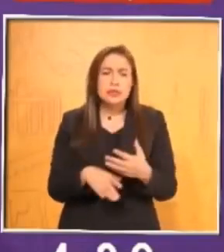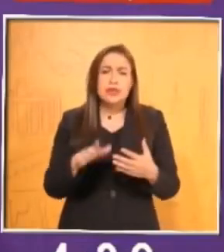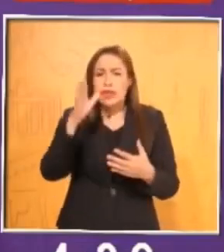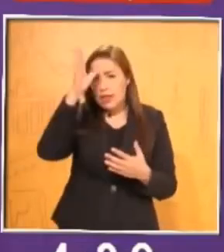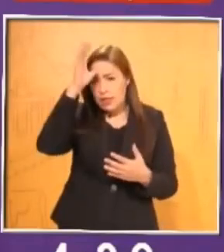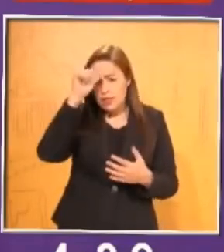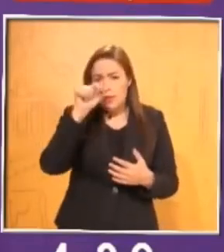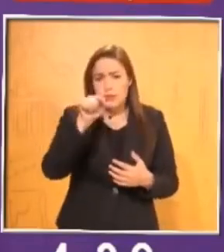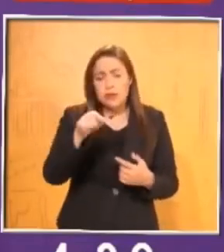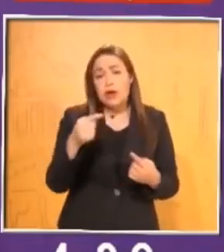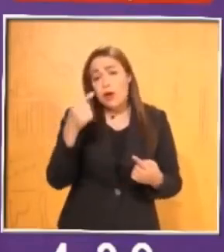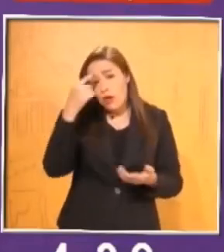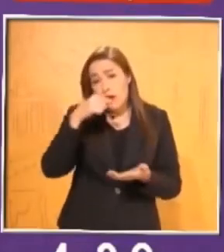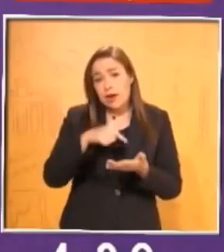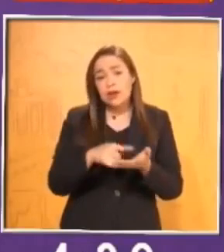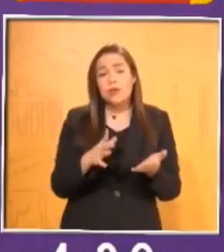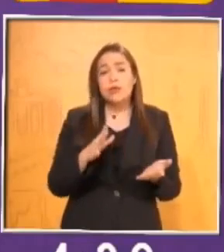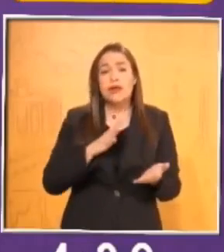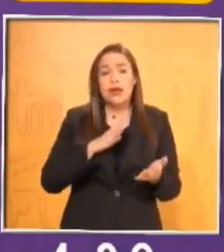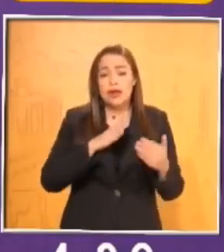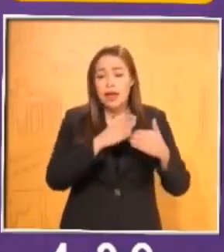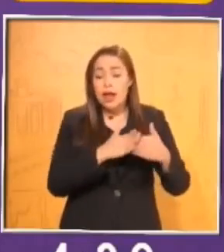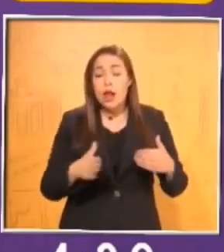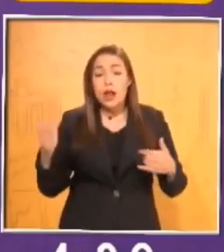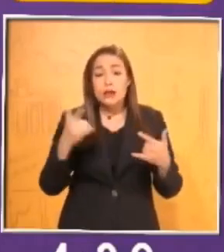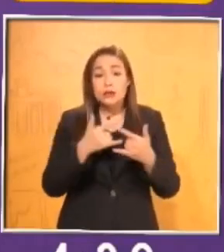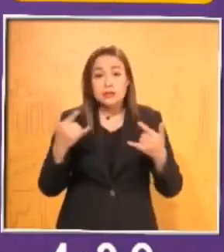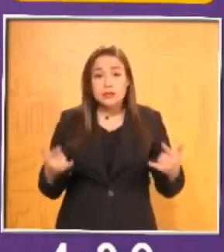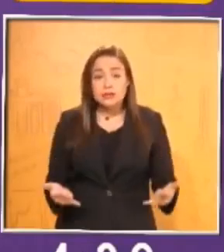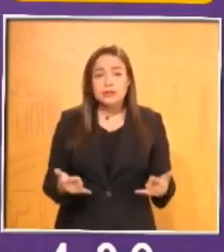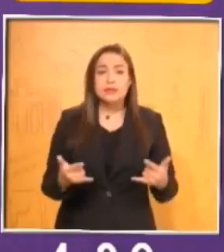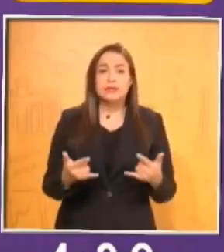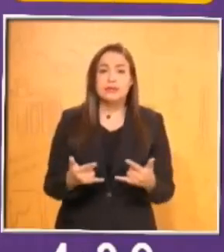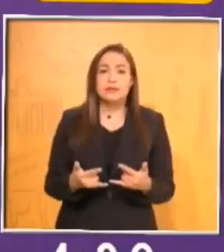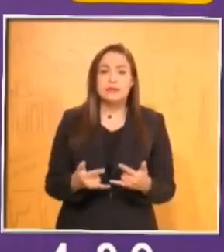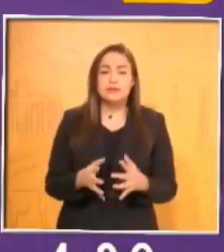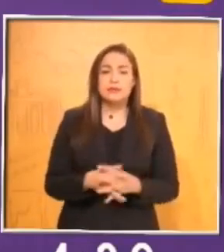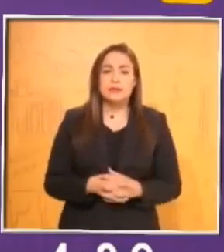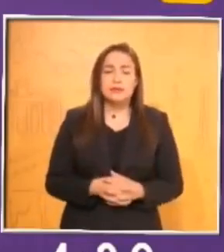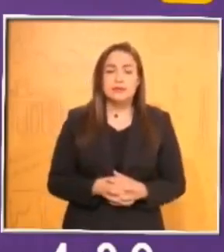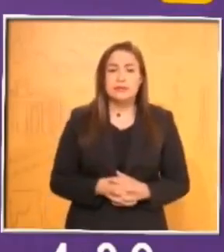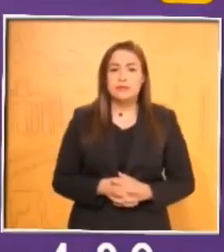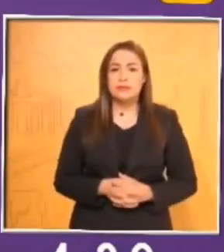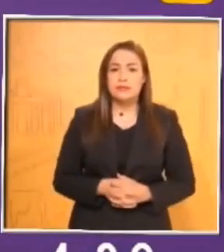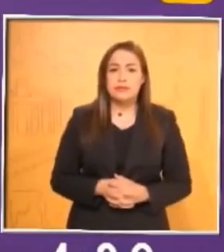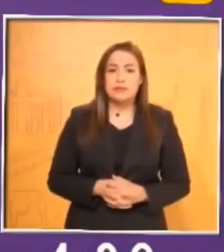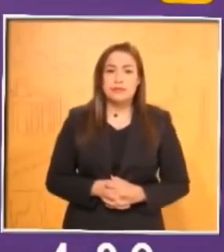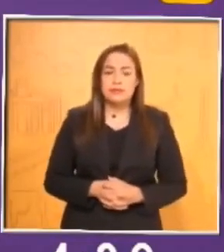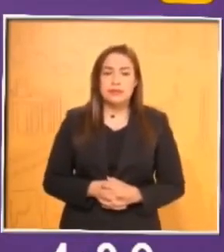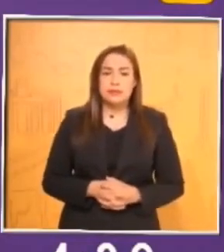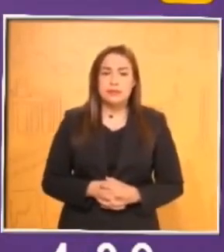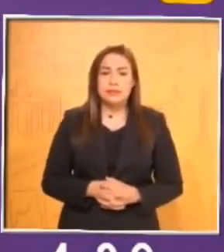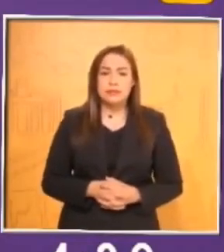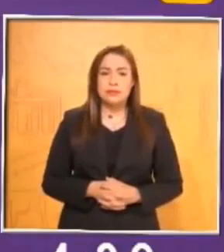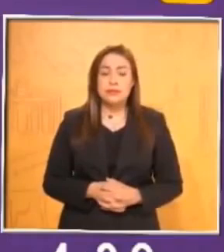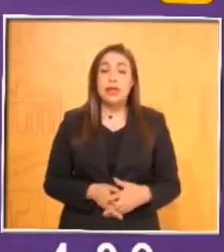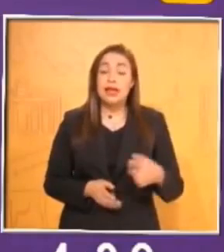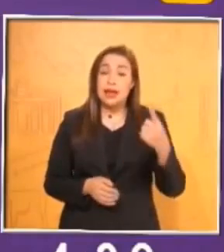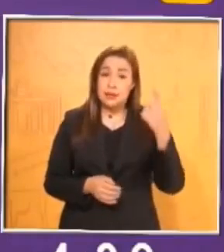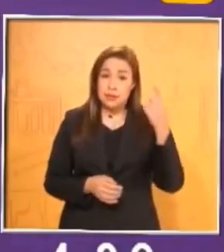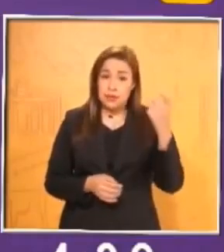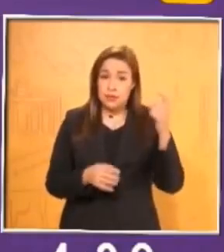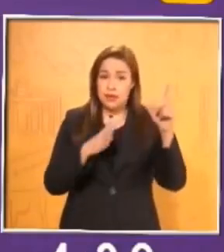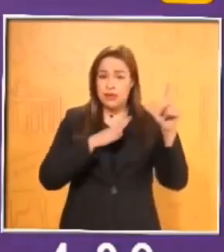elements, or which are the elements of the comic strip? The first one that we said was the frame or